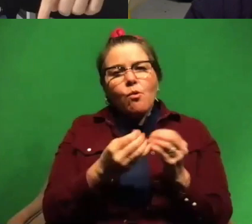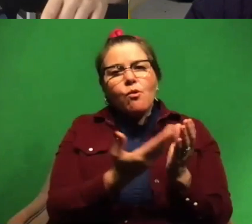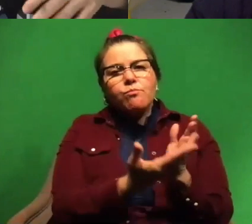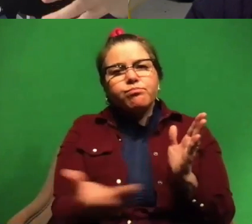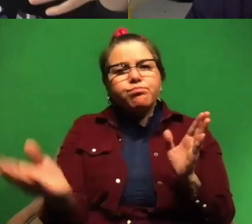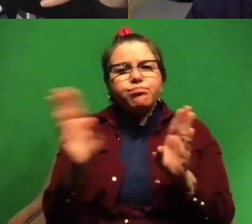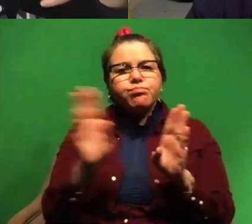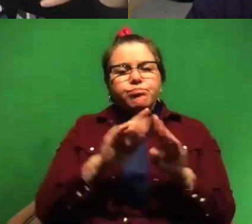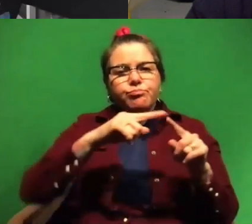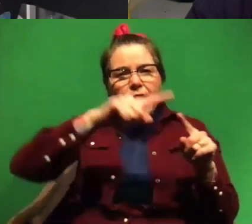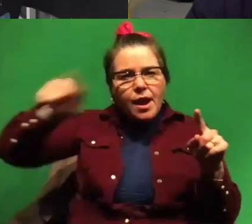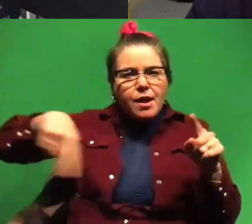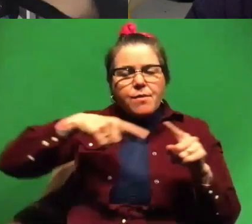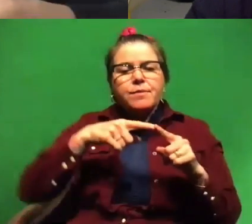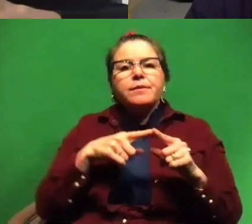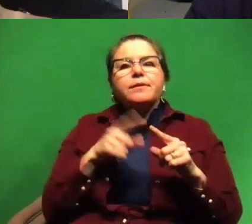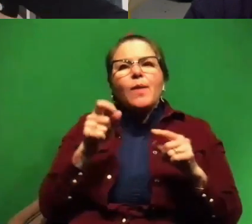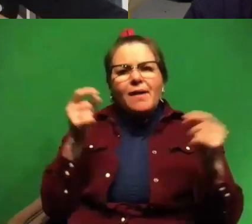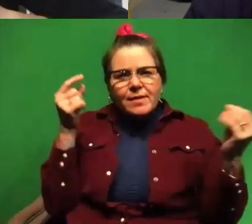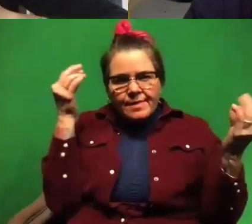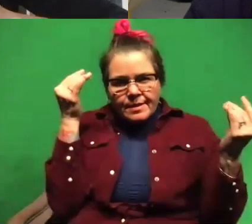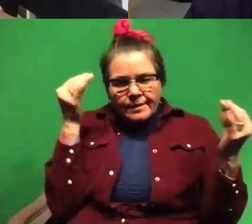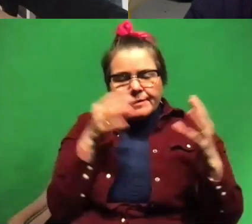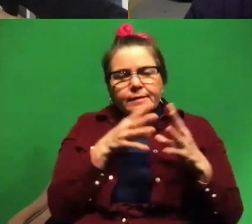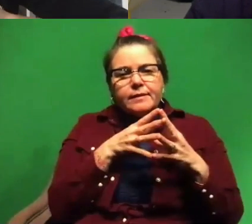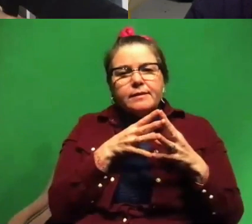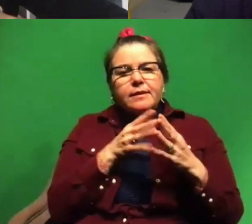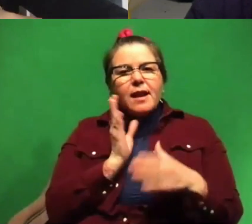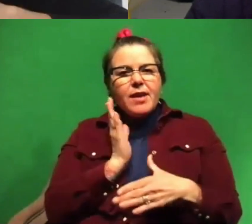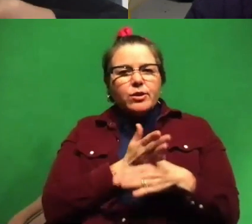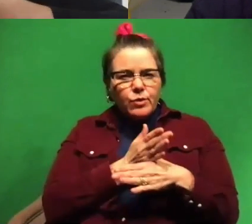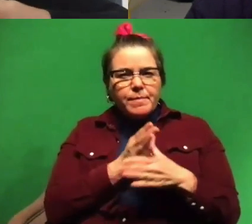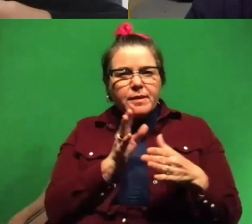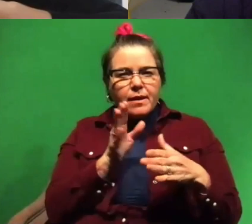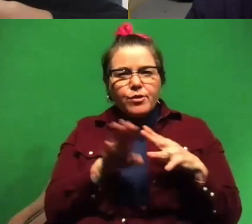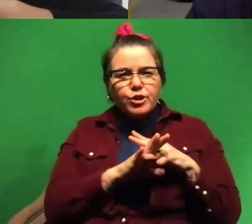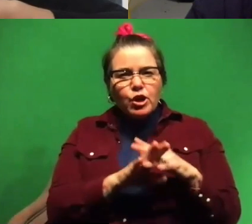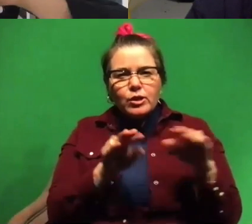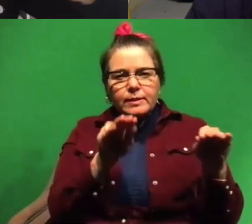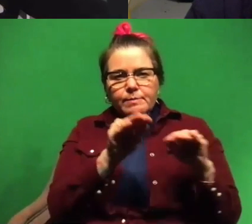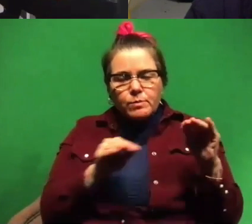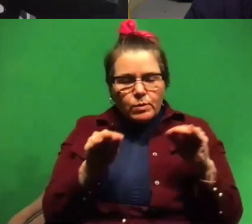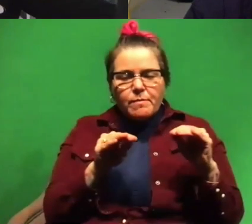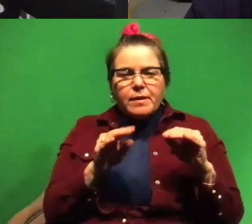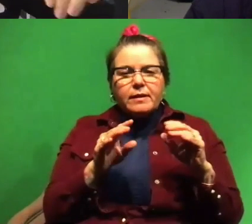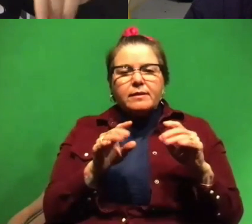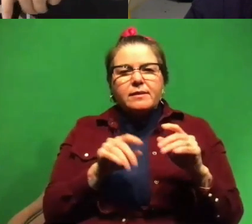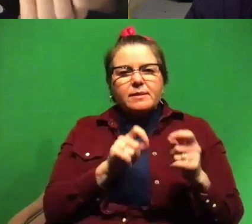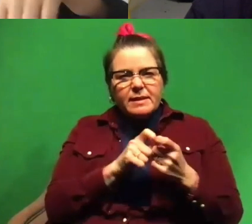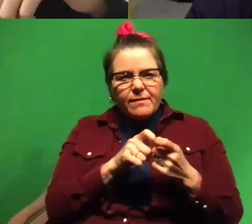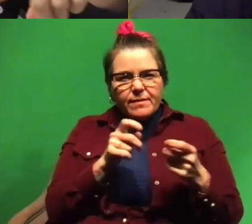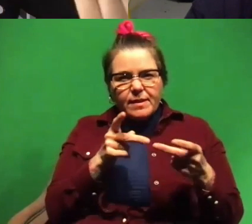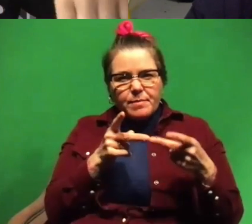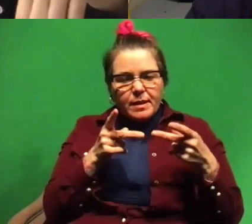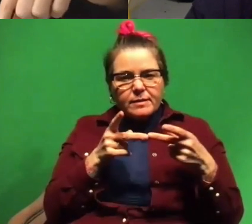fashion. So you really have to think about interrupting the shark's movement in some places to make